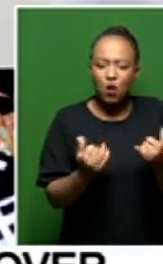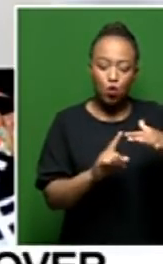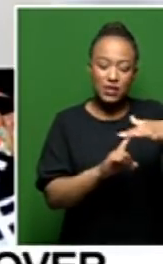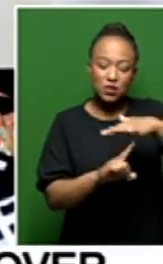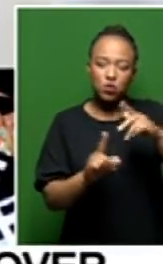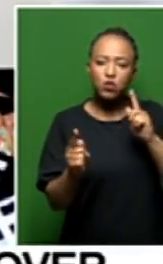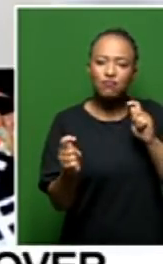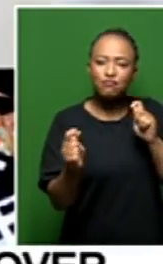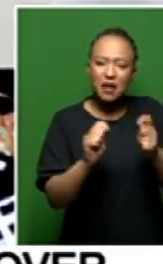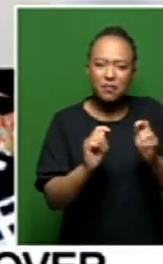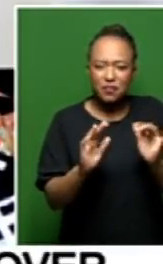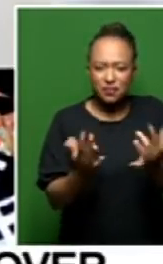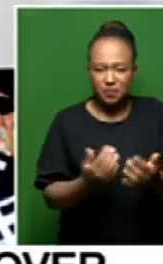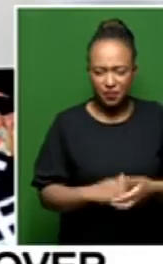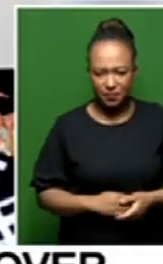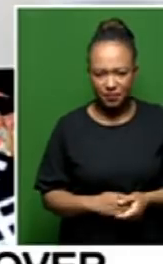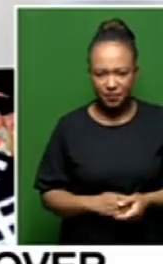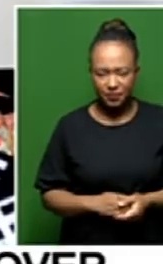situation around?